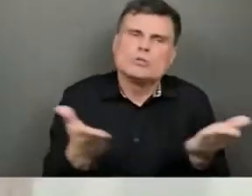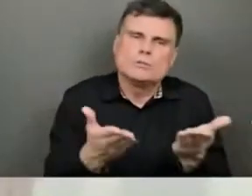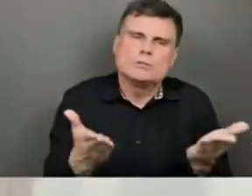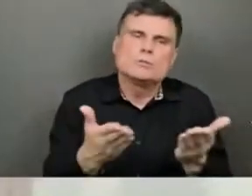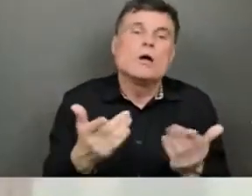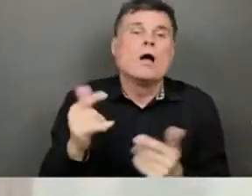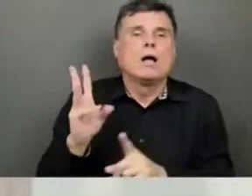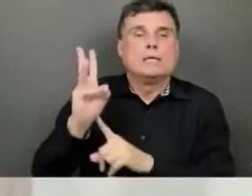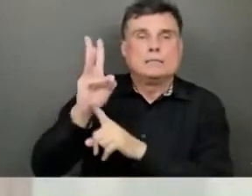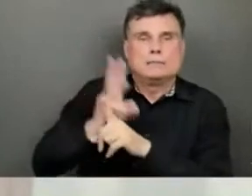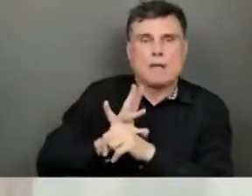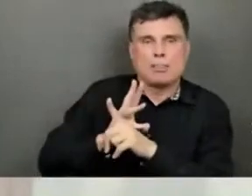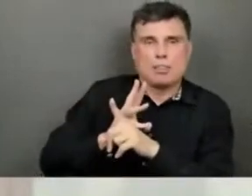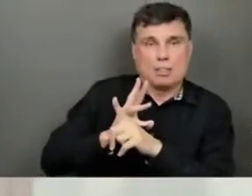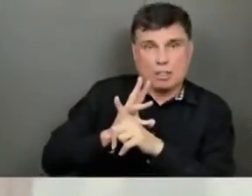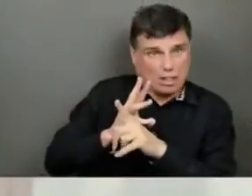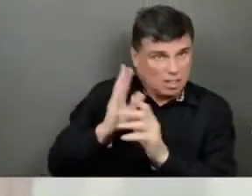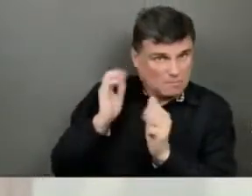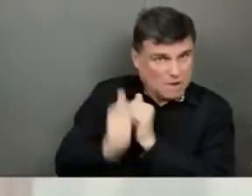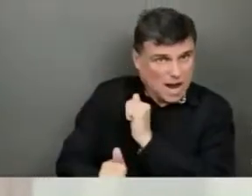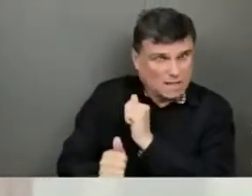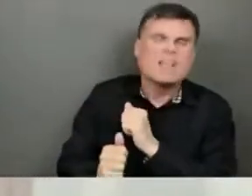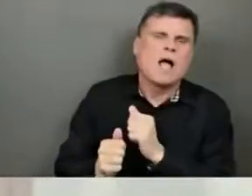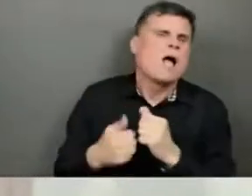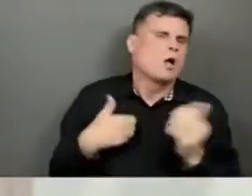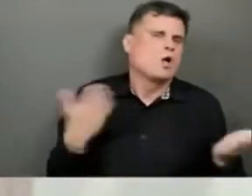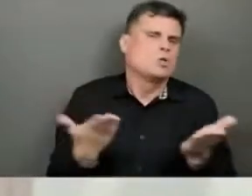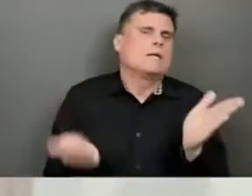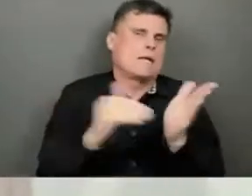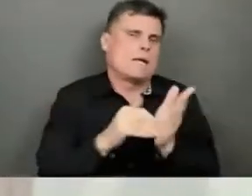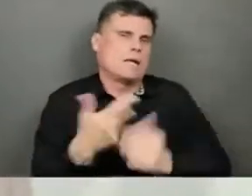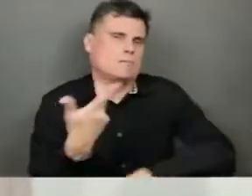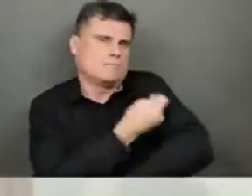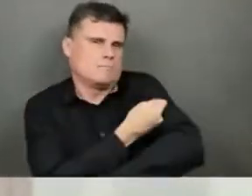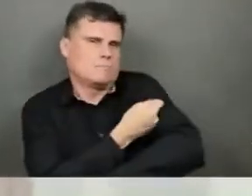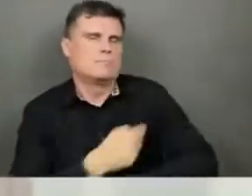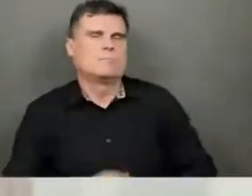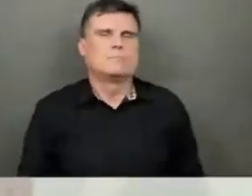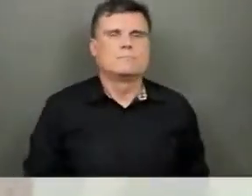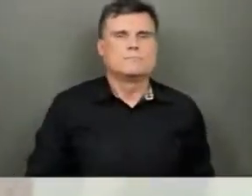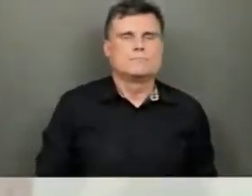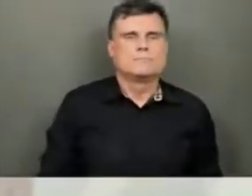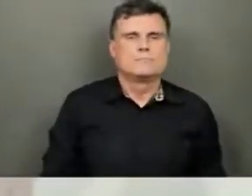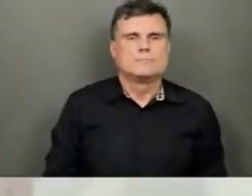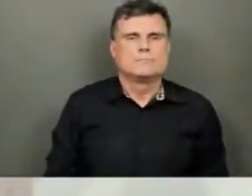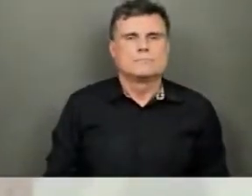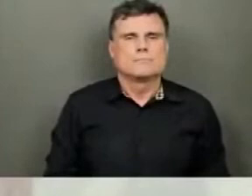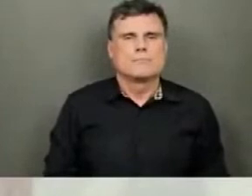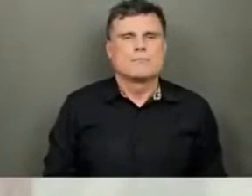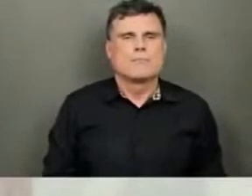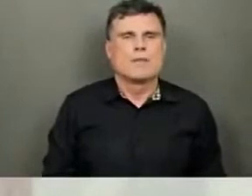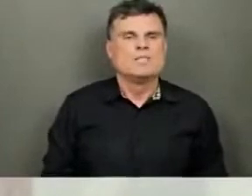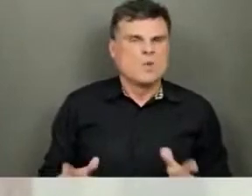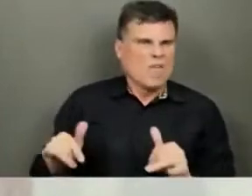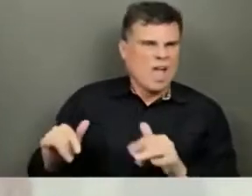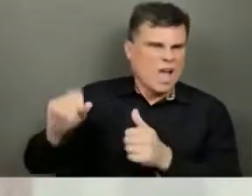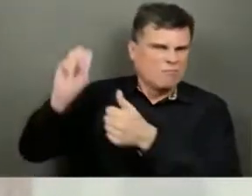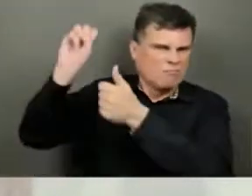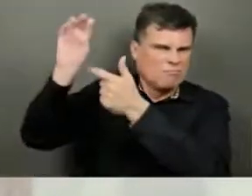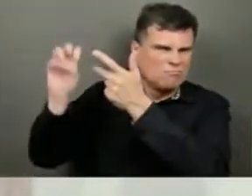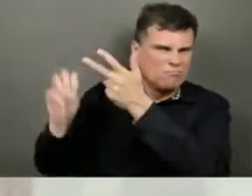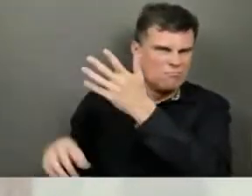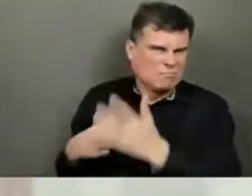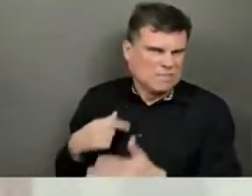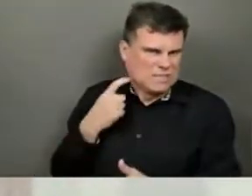their booster now. Anybody else who's not in the category that I just talked about and really feels that they